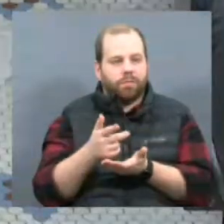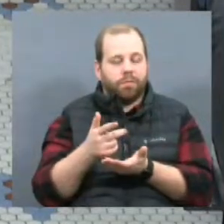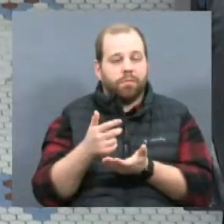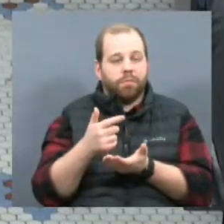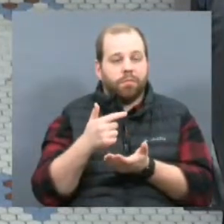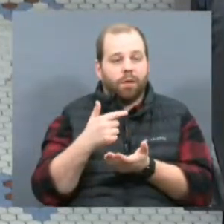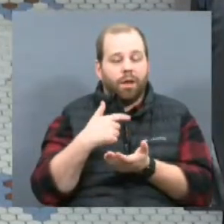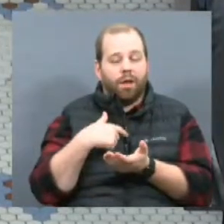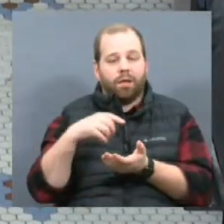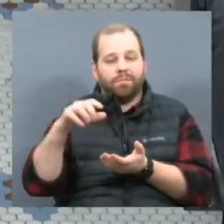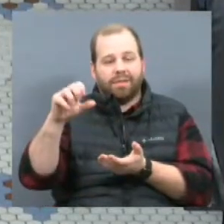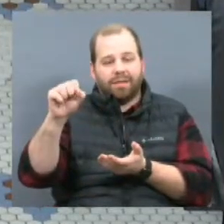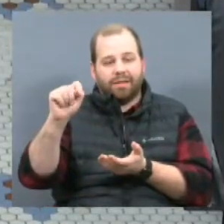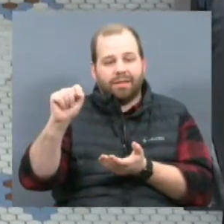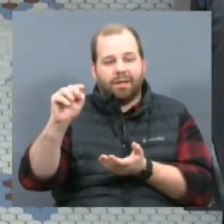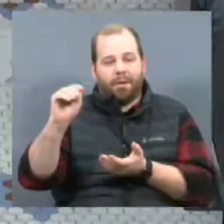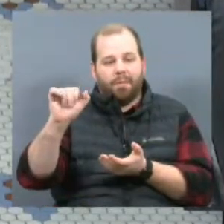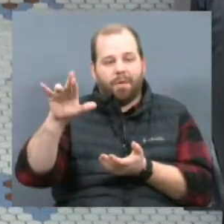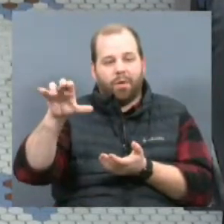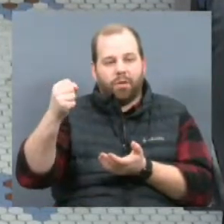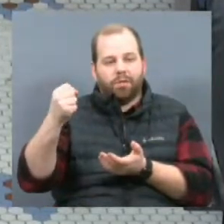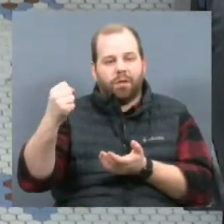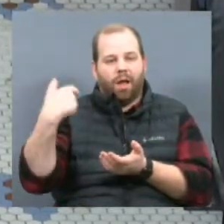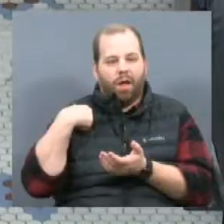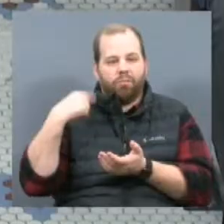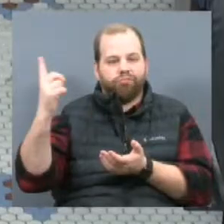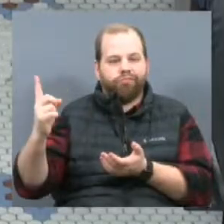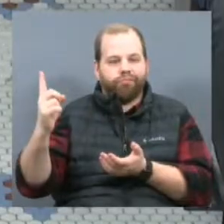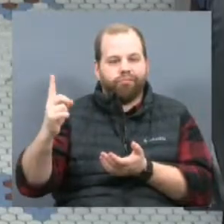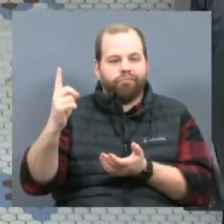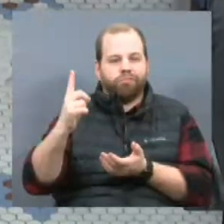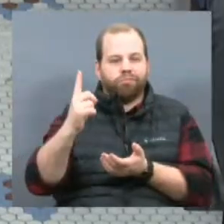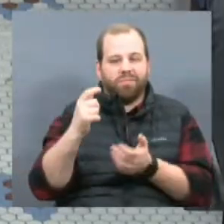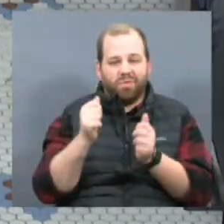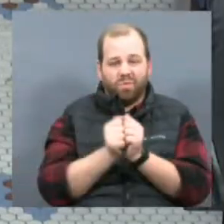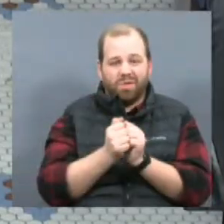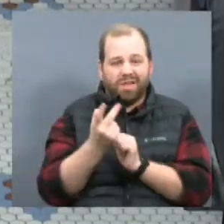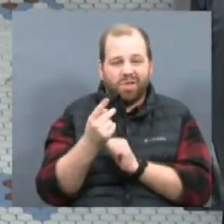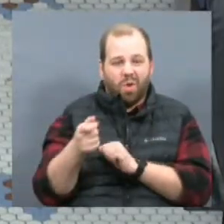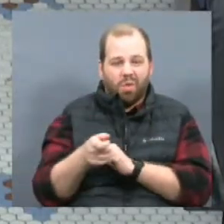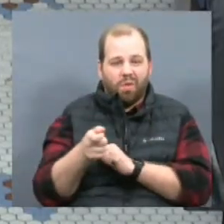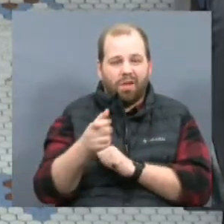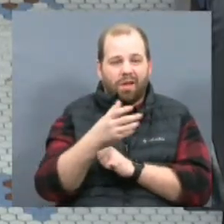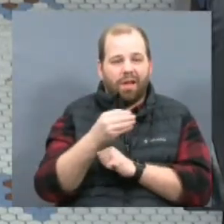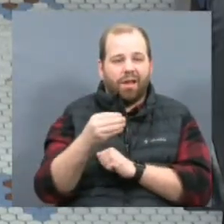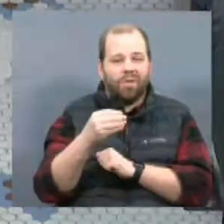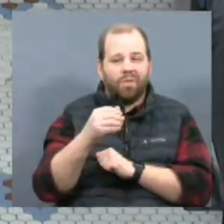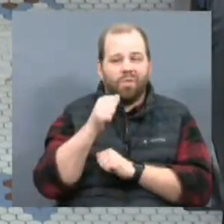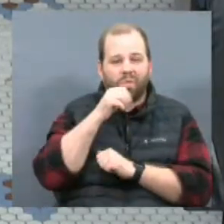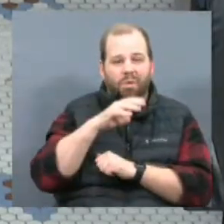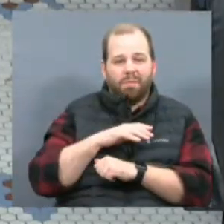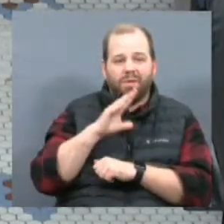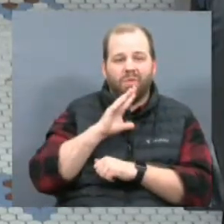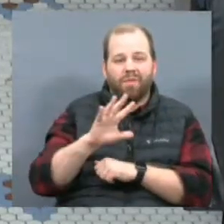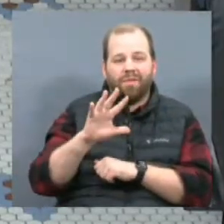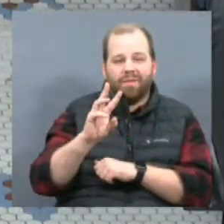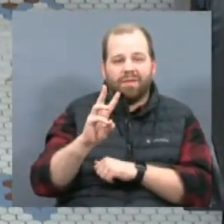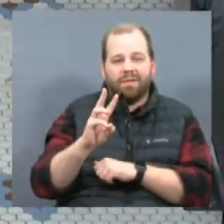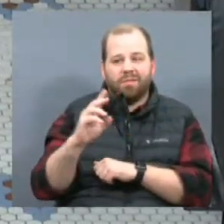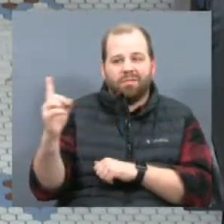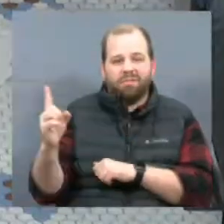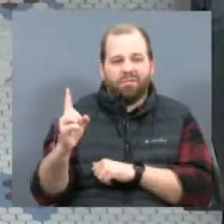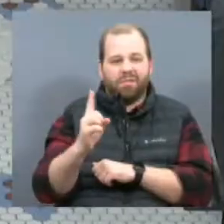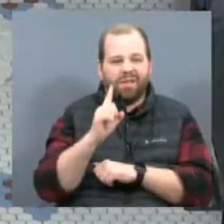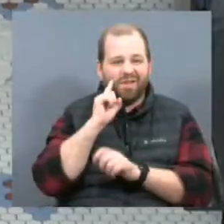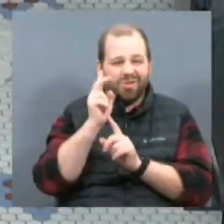Mount St. Mary's. It's 2 minutes and 23 seconds with a dog and a 56-year-old woman. So it's not hard to get from